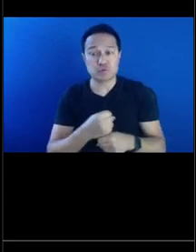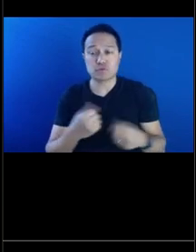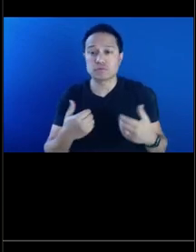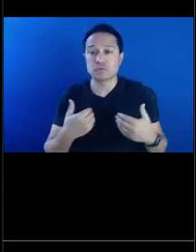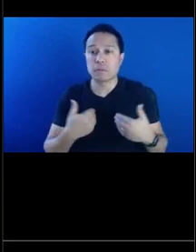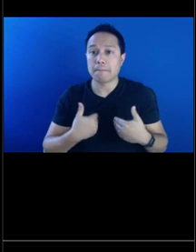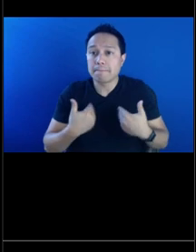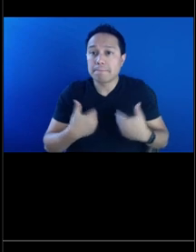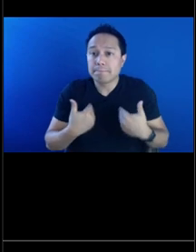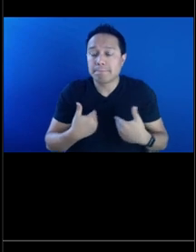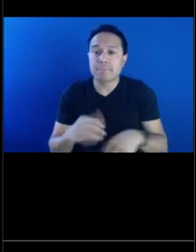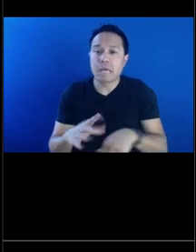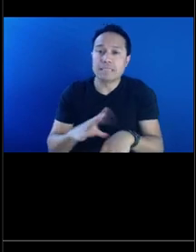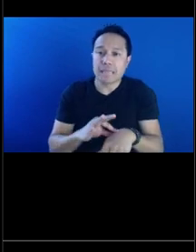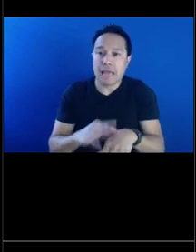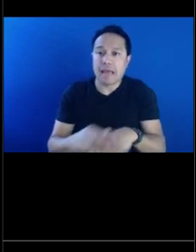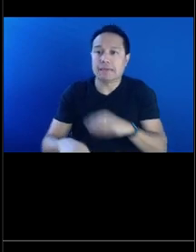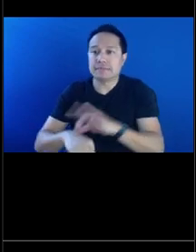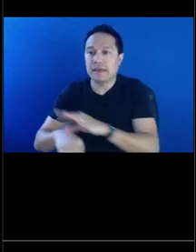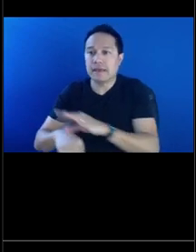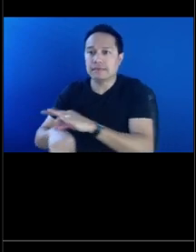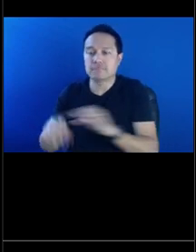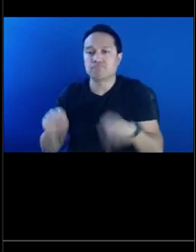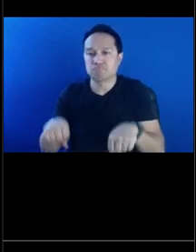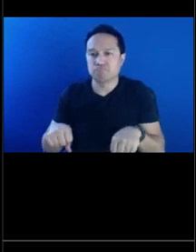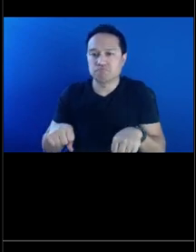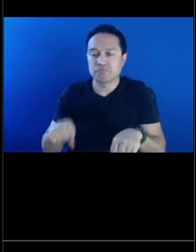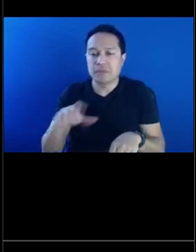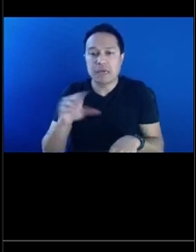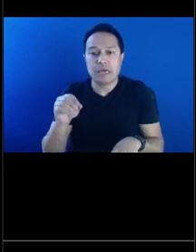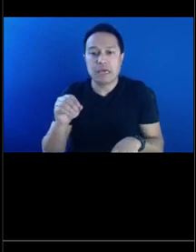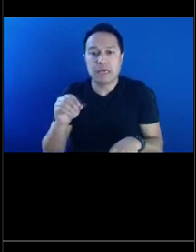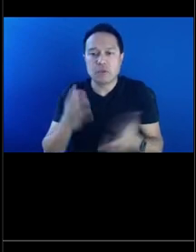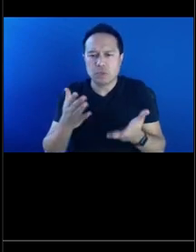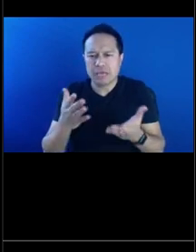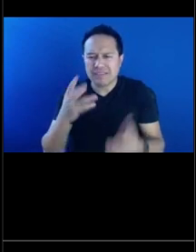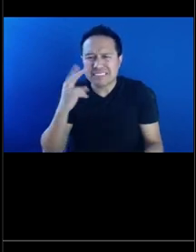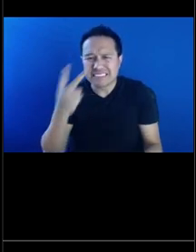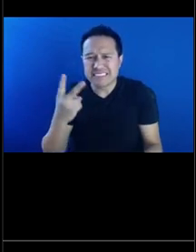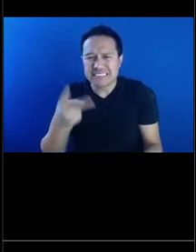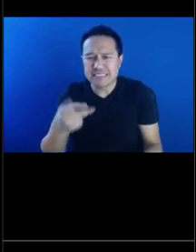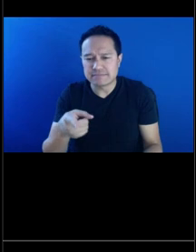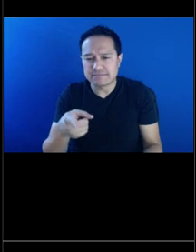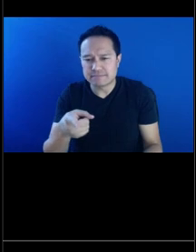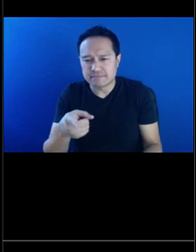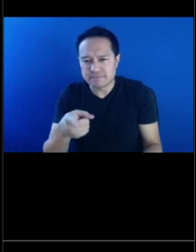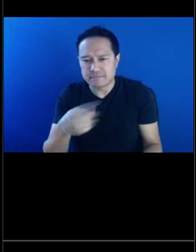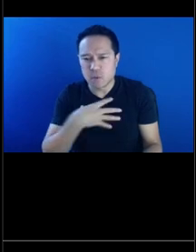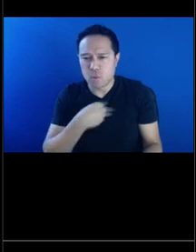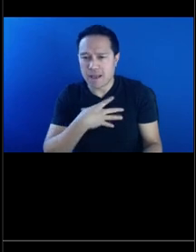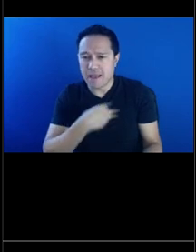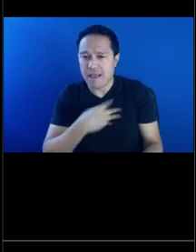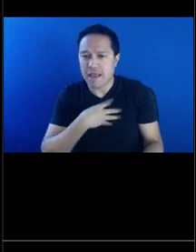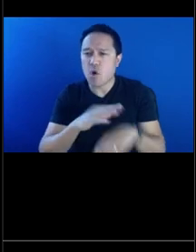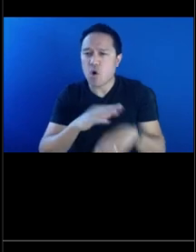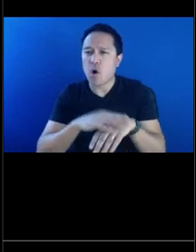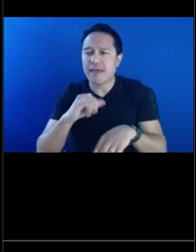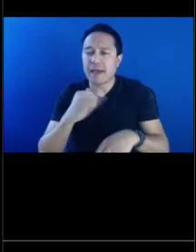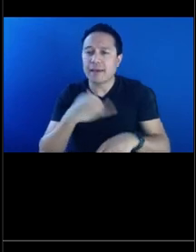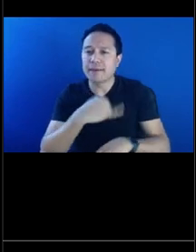those that don't know, you can kind of see in this picture a little white spot on this